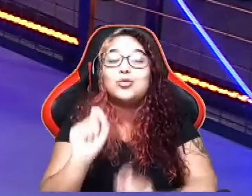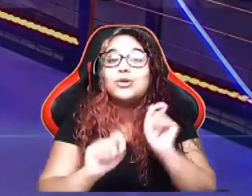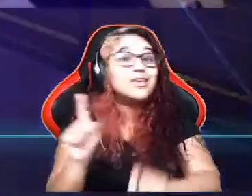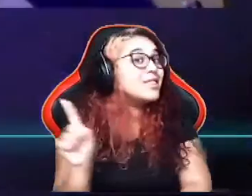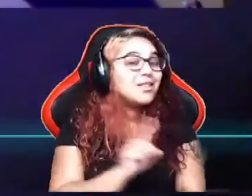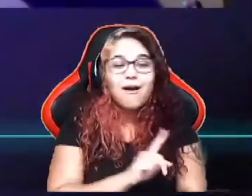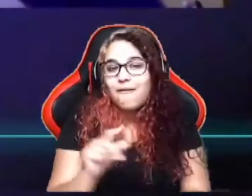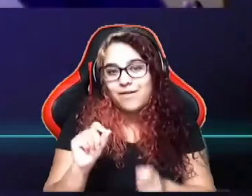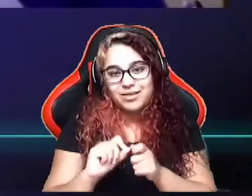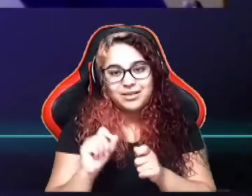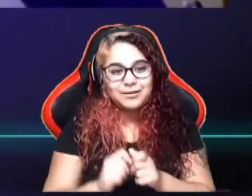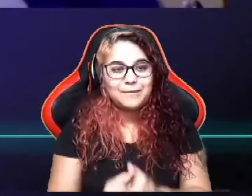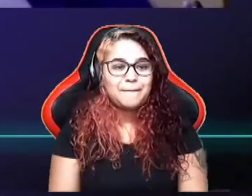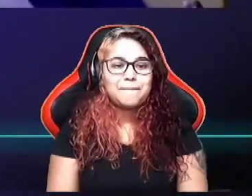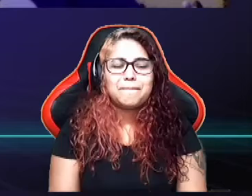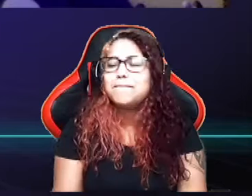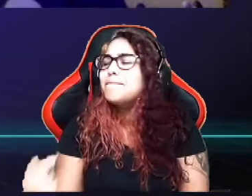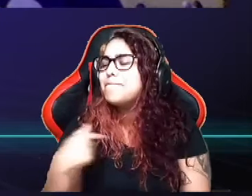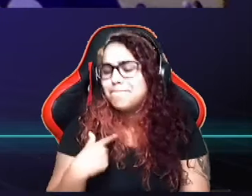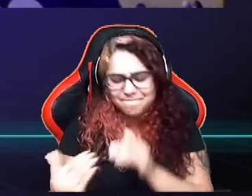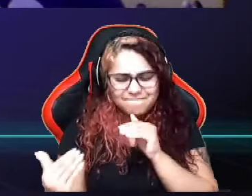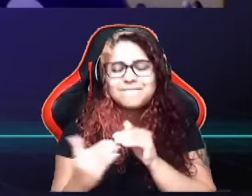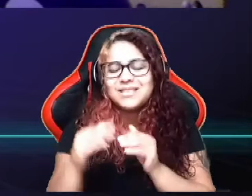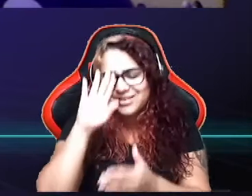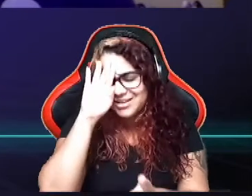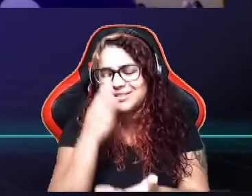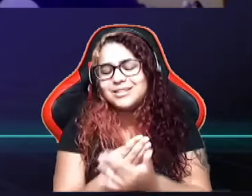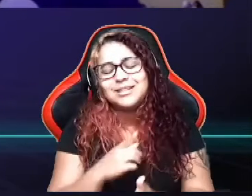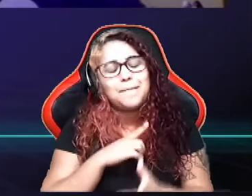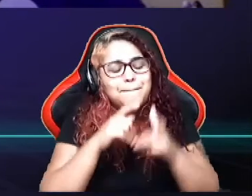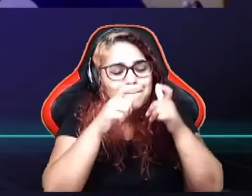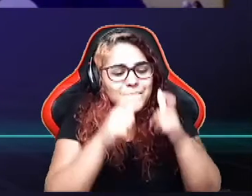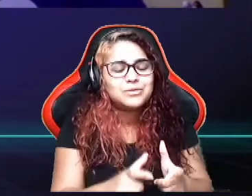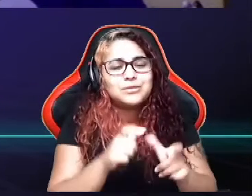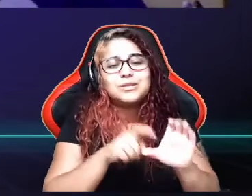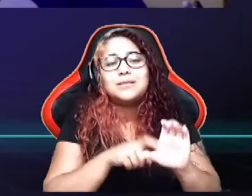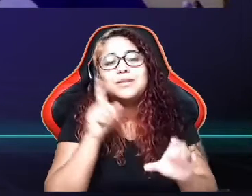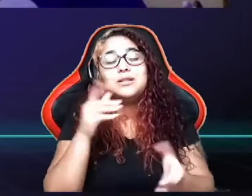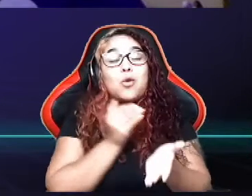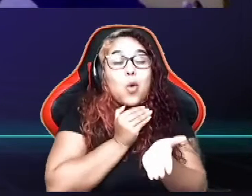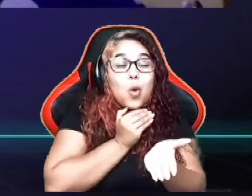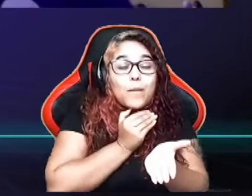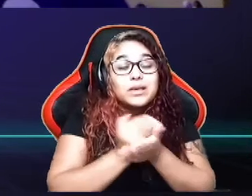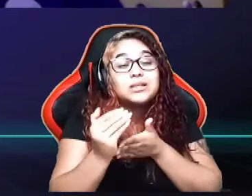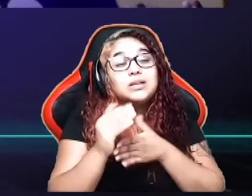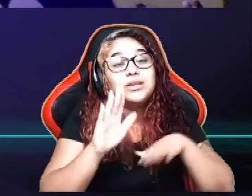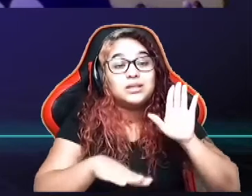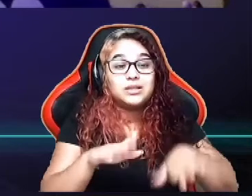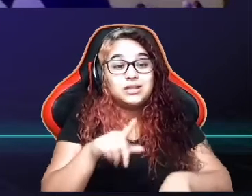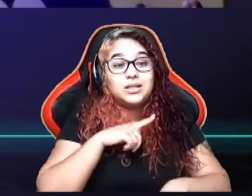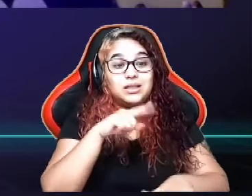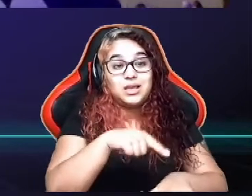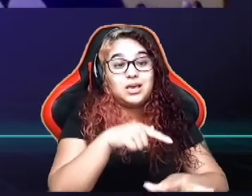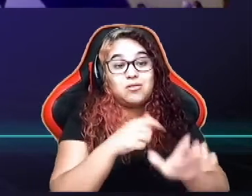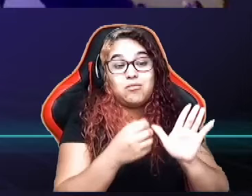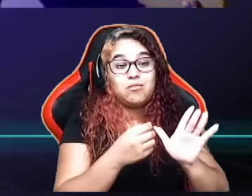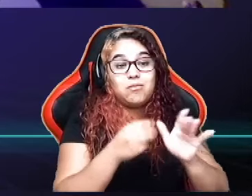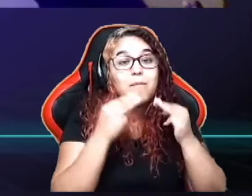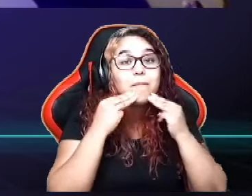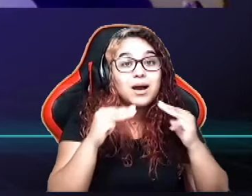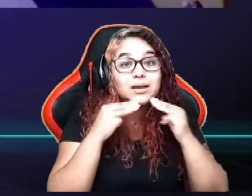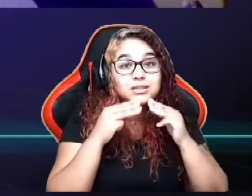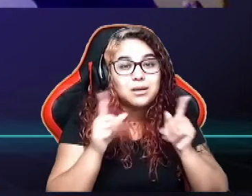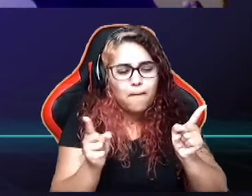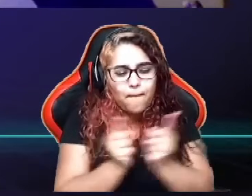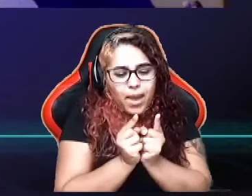give for the folks watching us? Yeah, I agree. There's a lot of independent studios that are starting